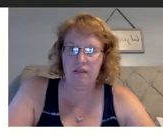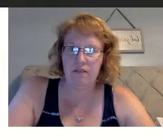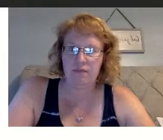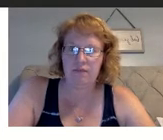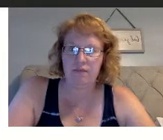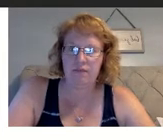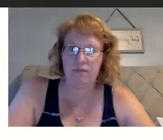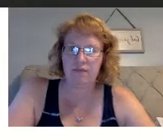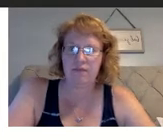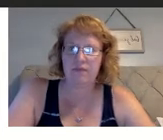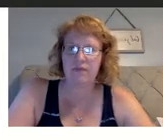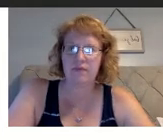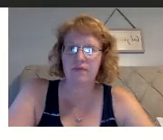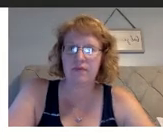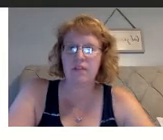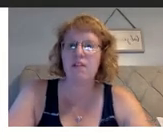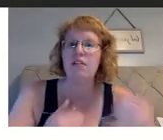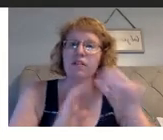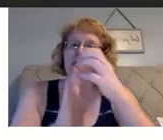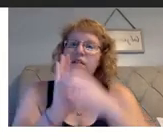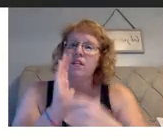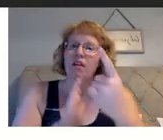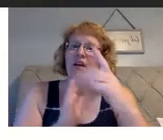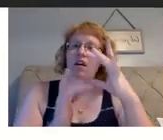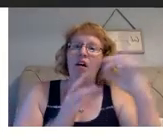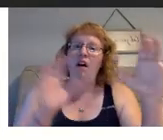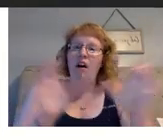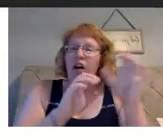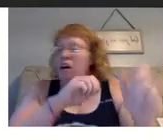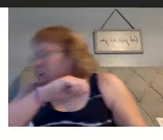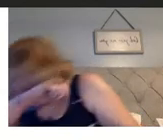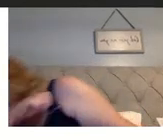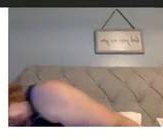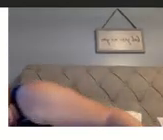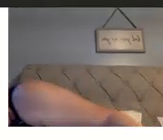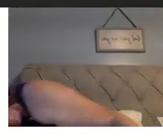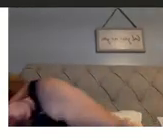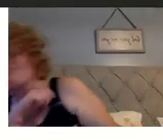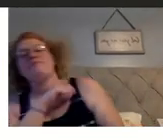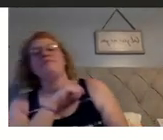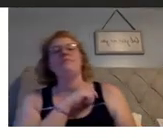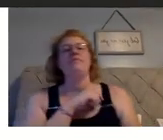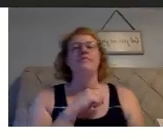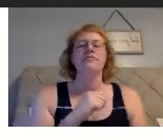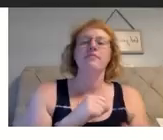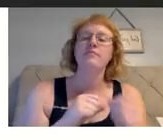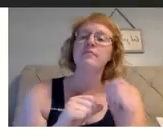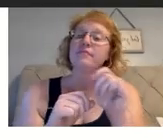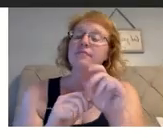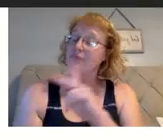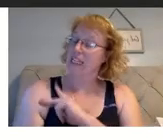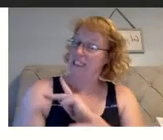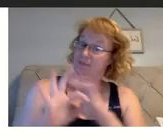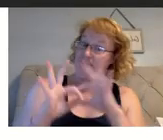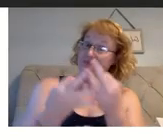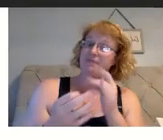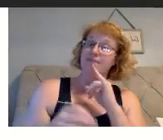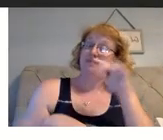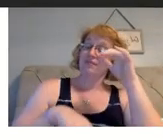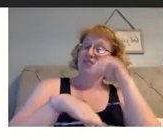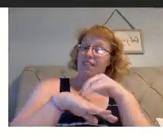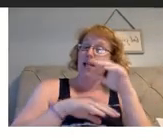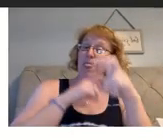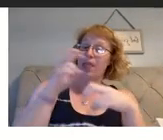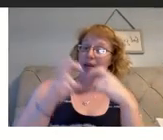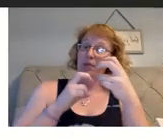Okay, so chapter 1, choosing activities. The Kinder family is at the